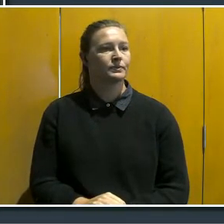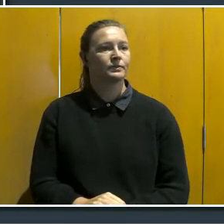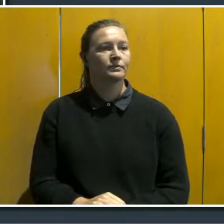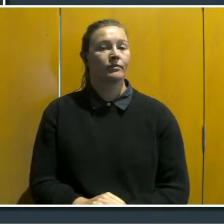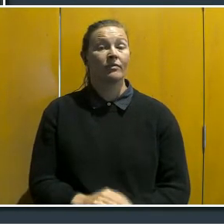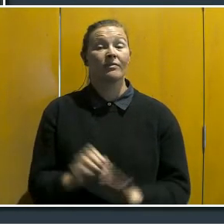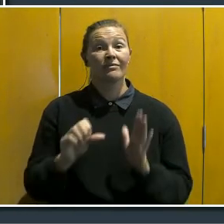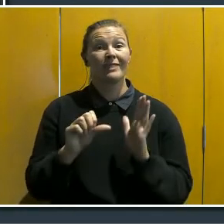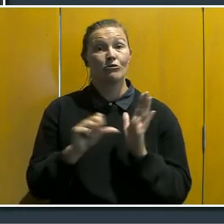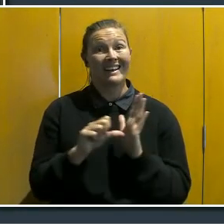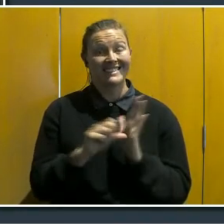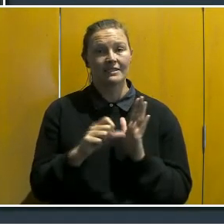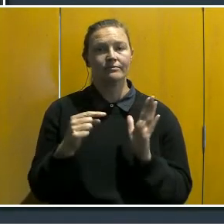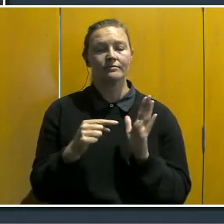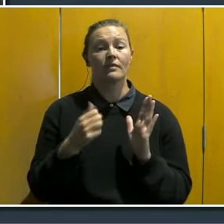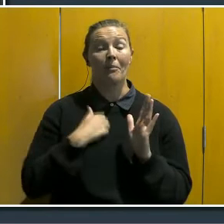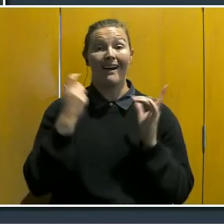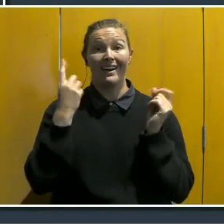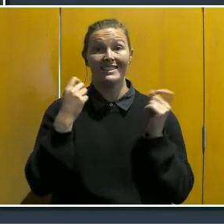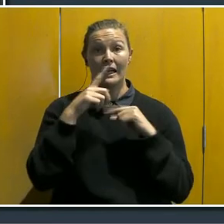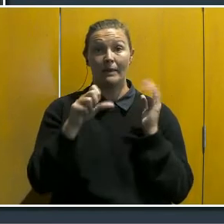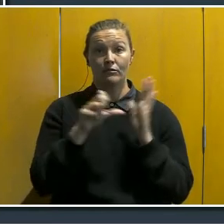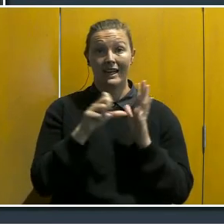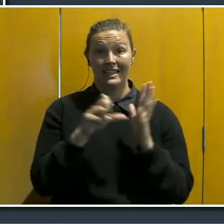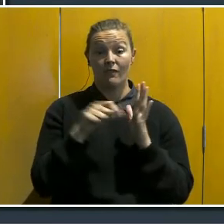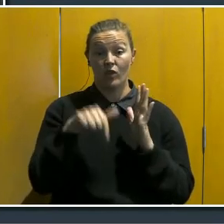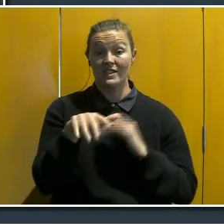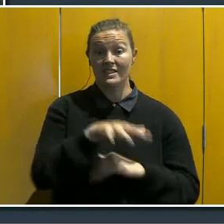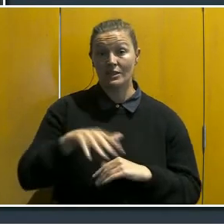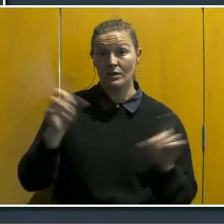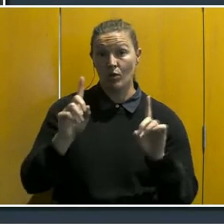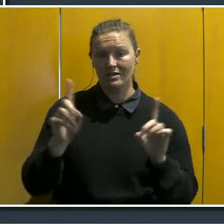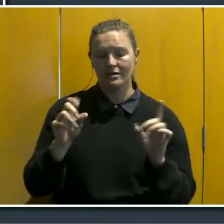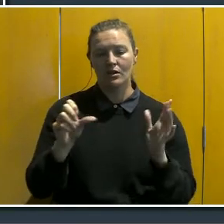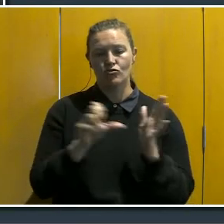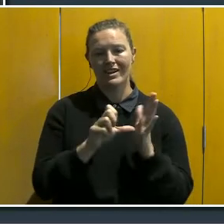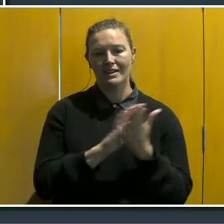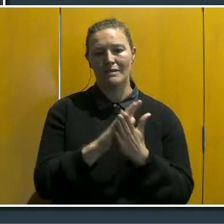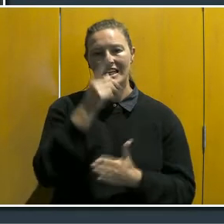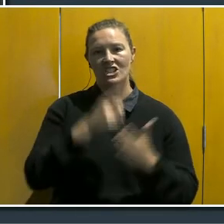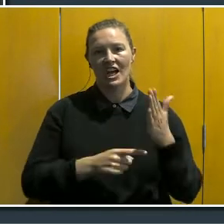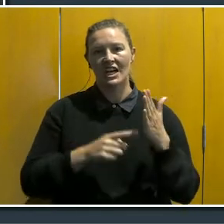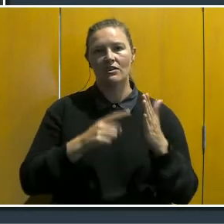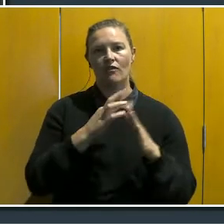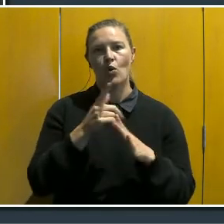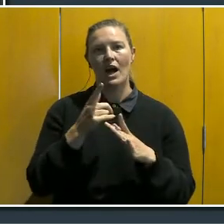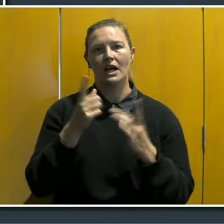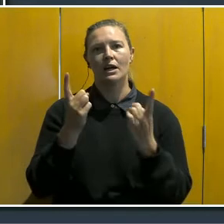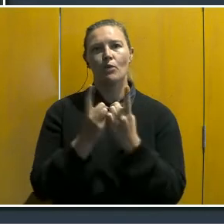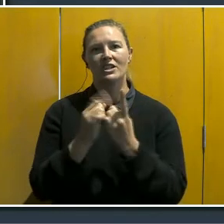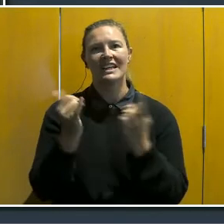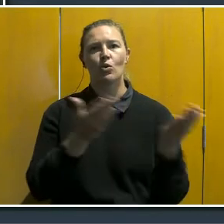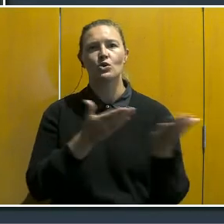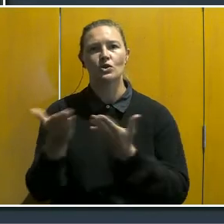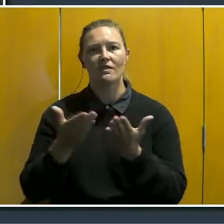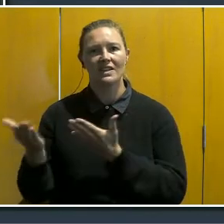rates. My understanding of a rate, in this instance, is a charge made for a commodity or a service levied